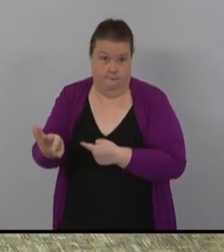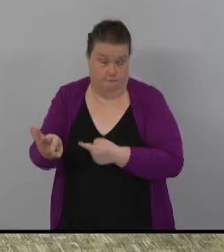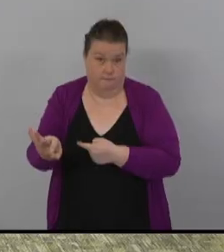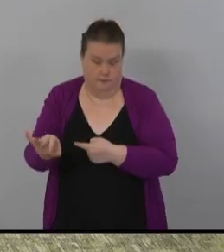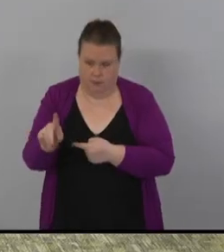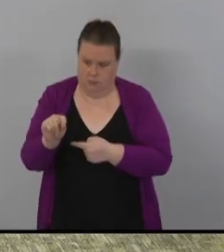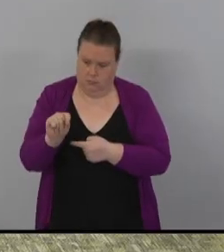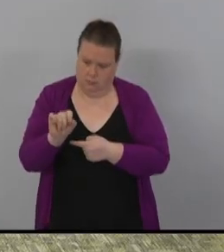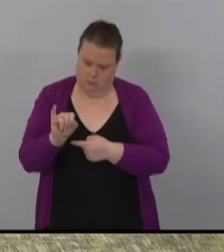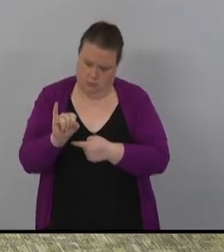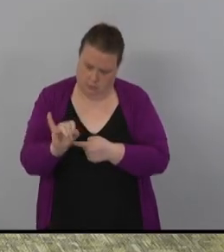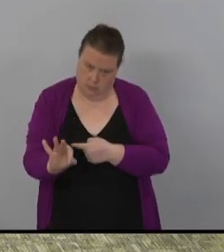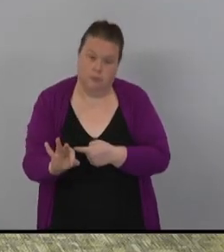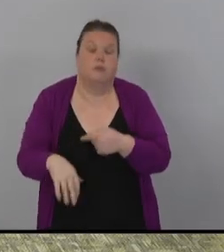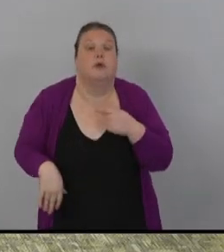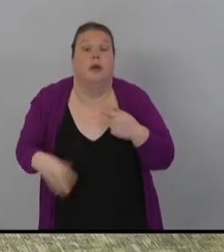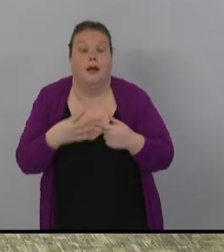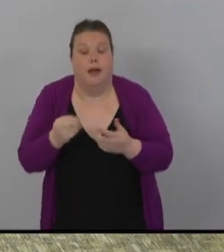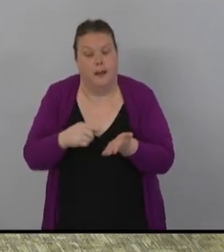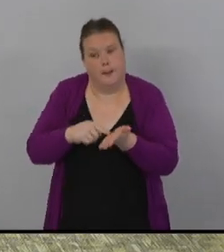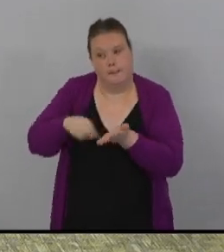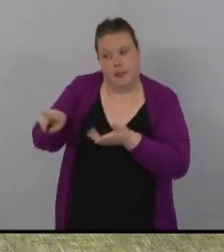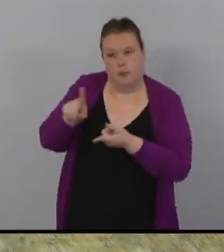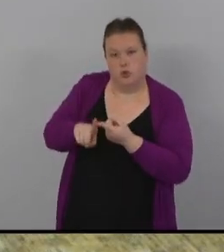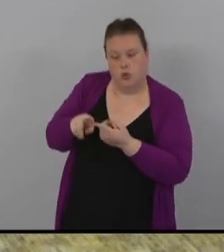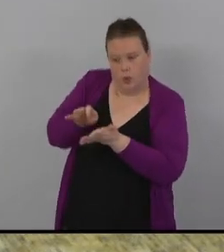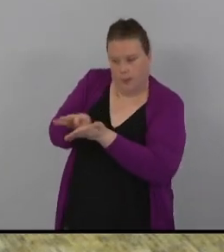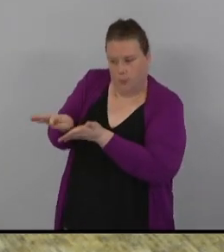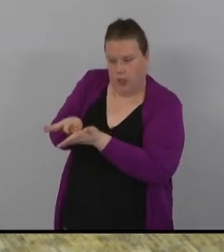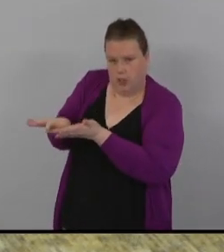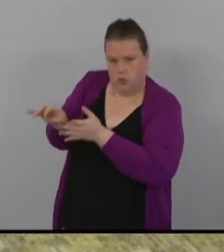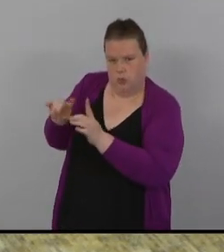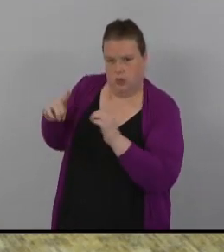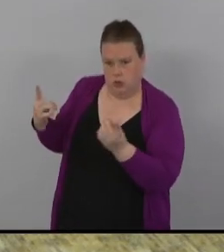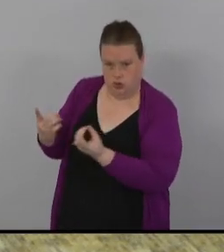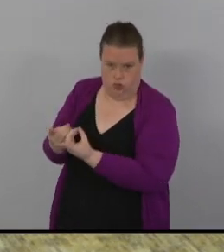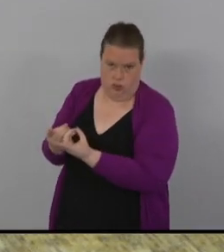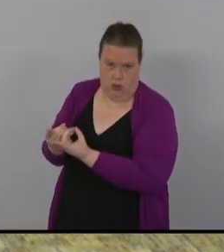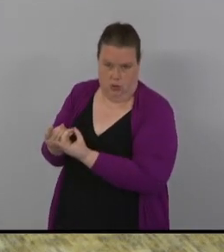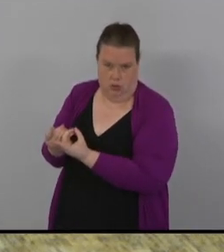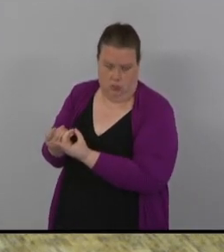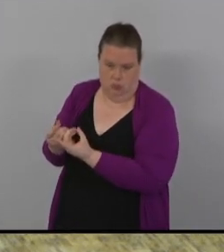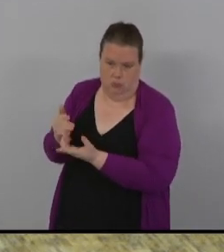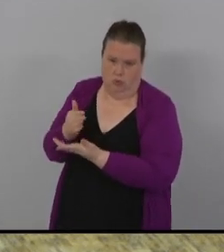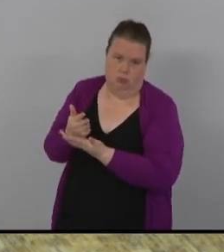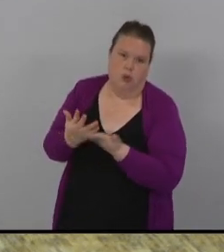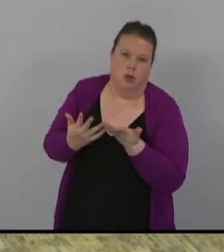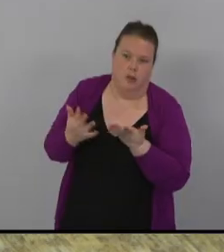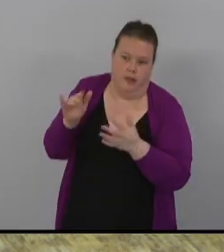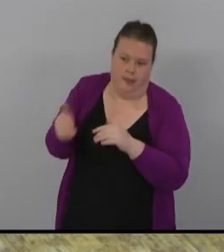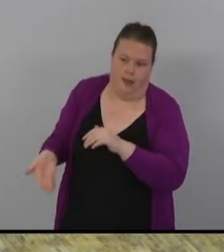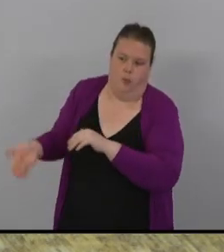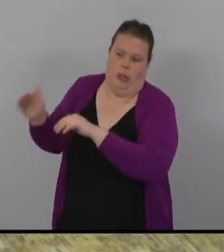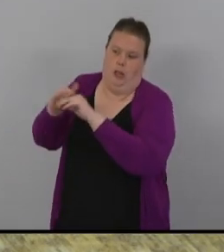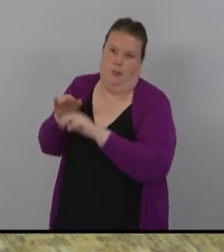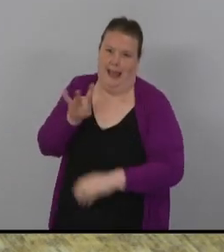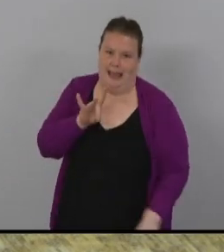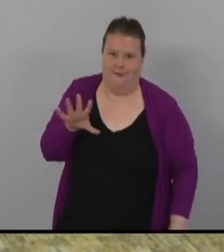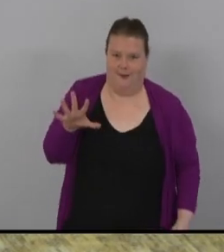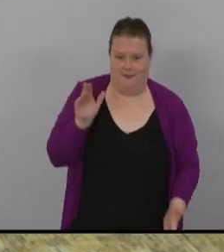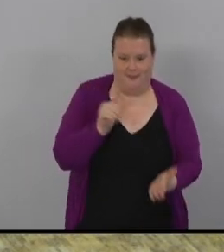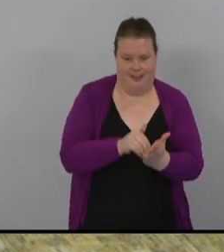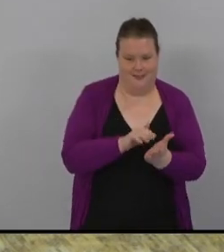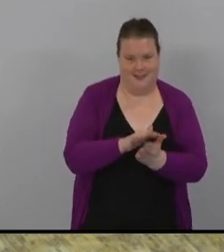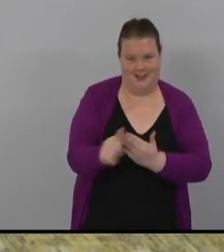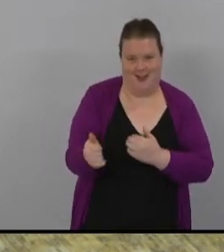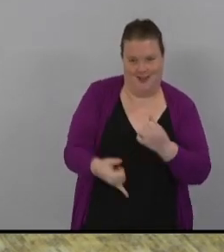the payments to the appraisal district, our share of the appraisal district, which again went up